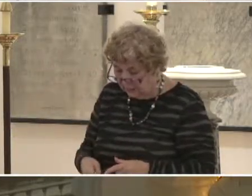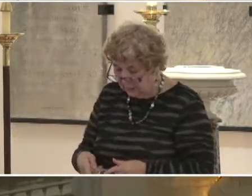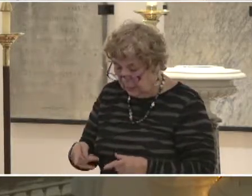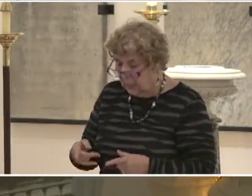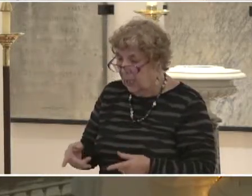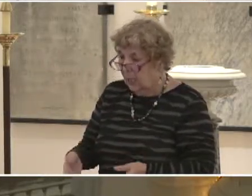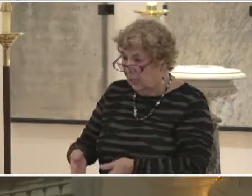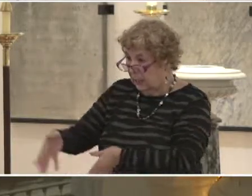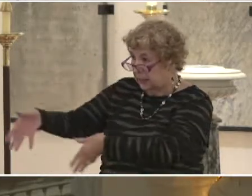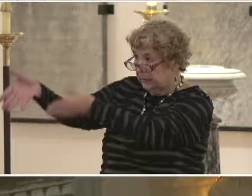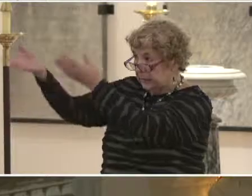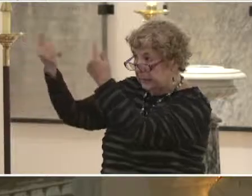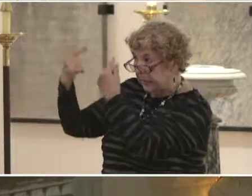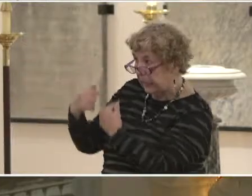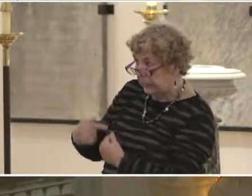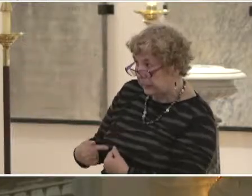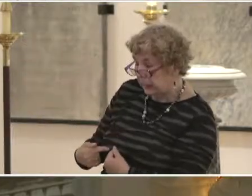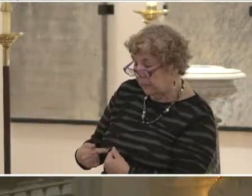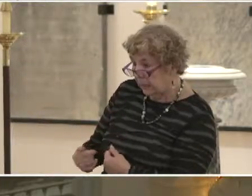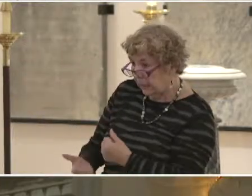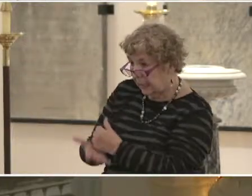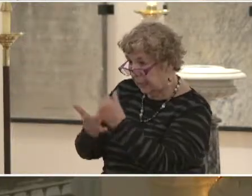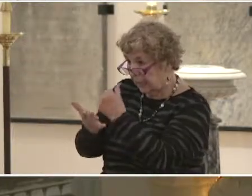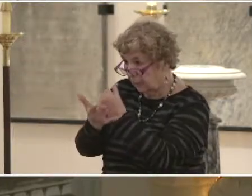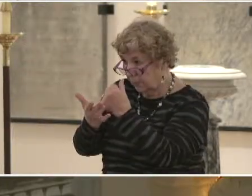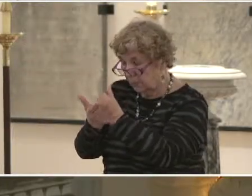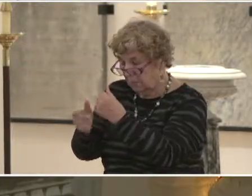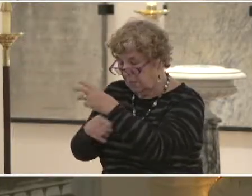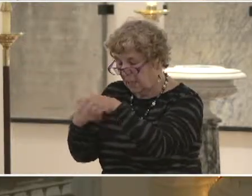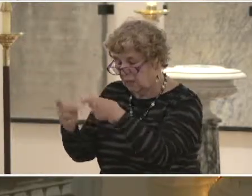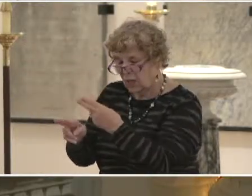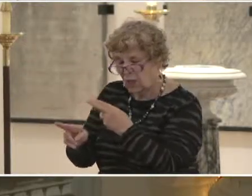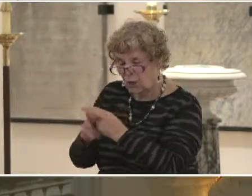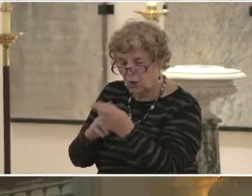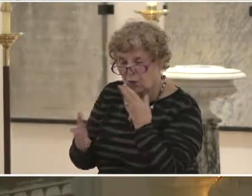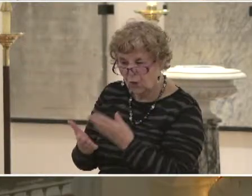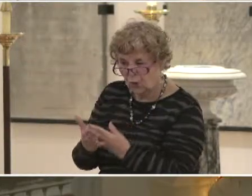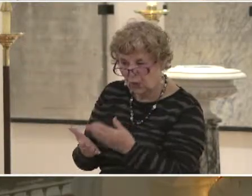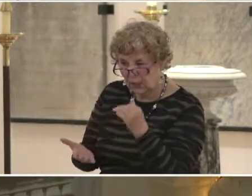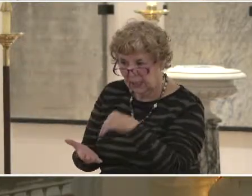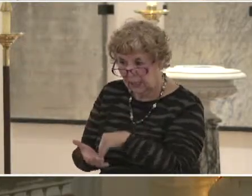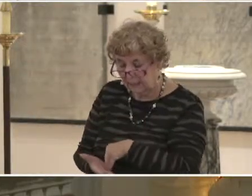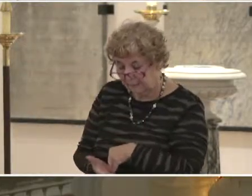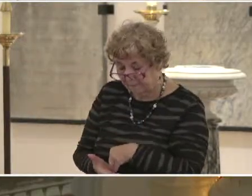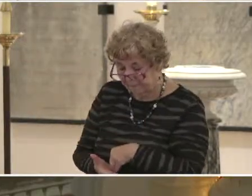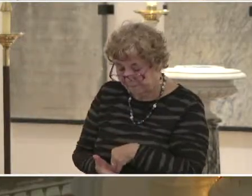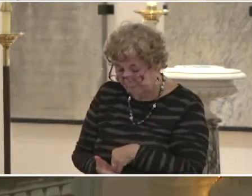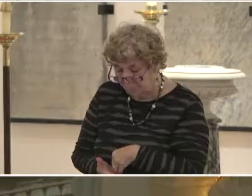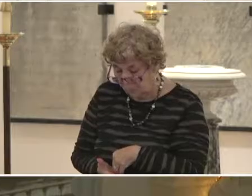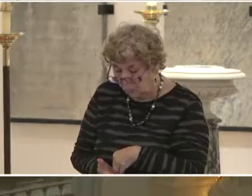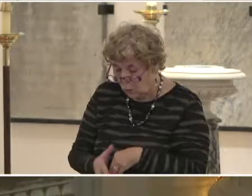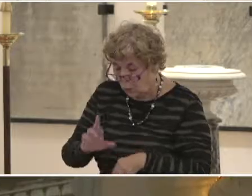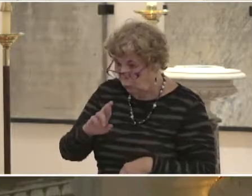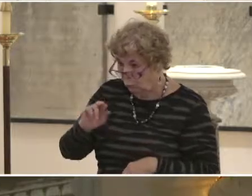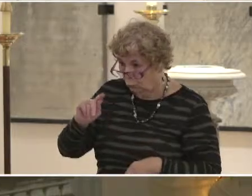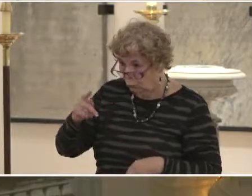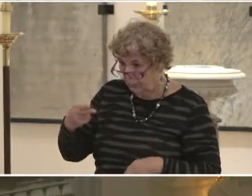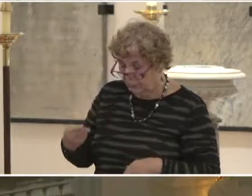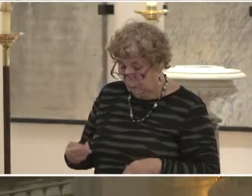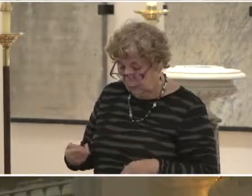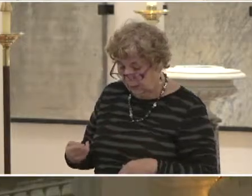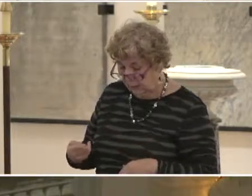experience of God, a little deeper sense of God's presence and purpose and peace?